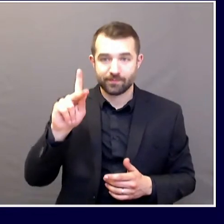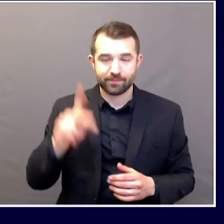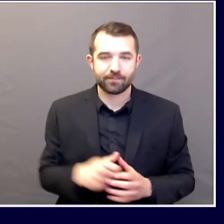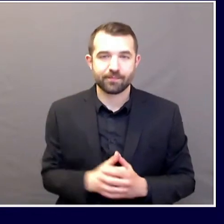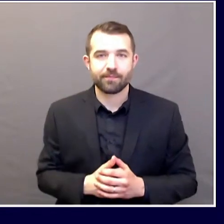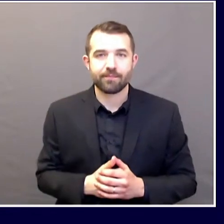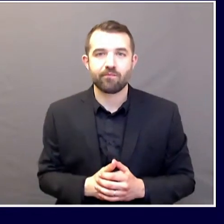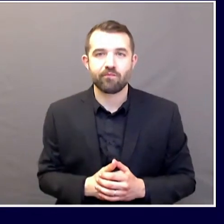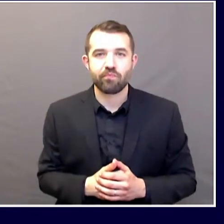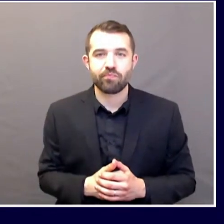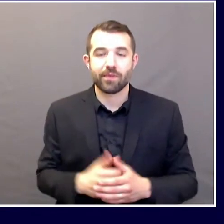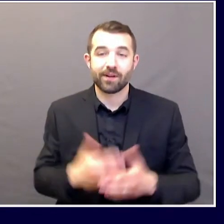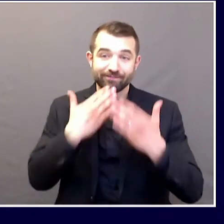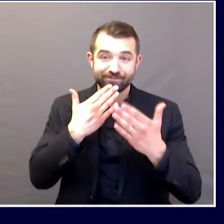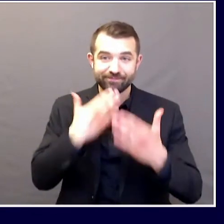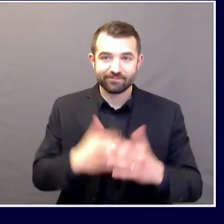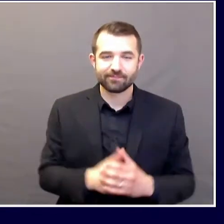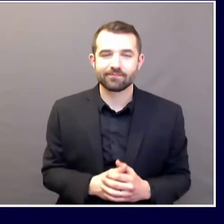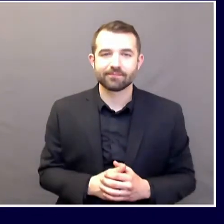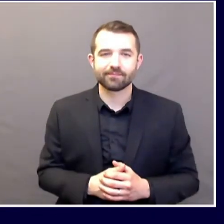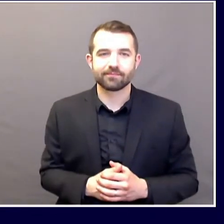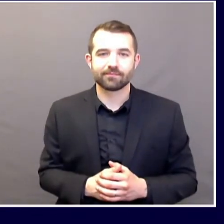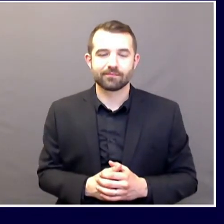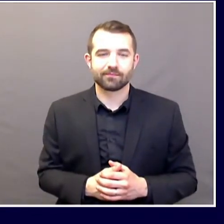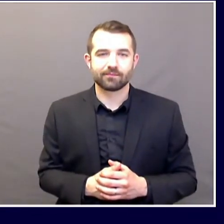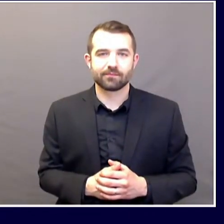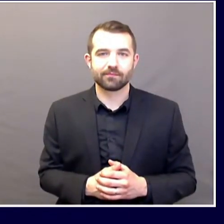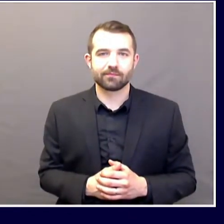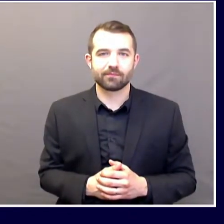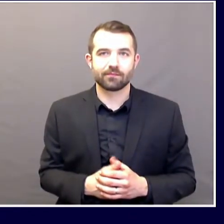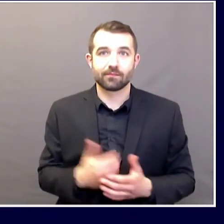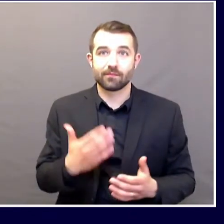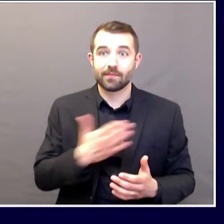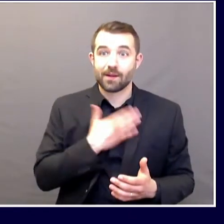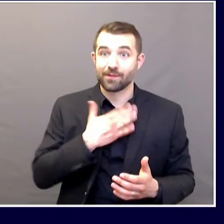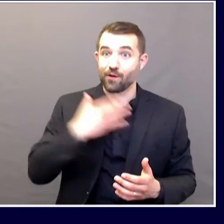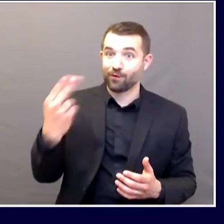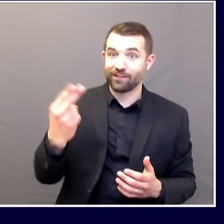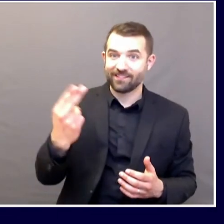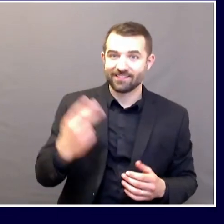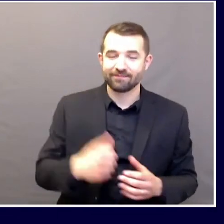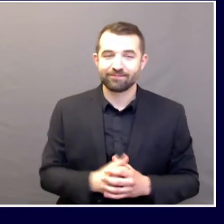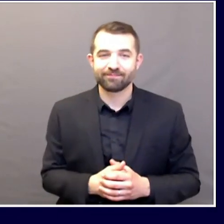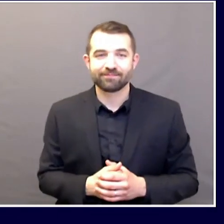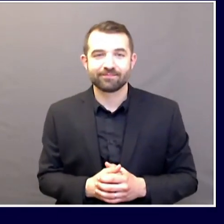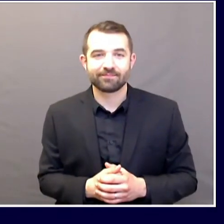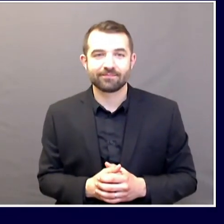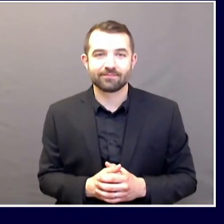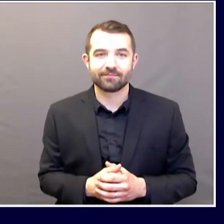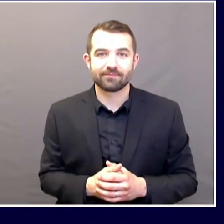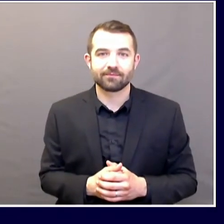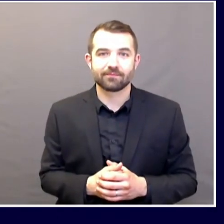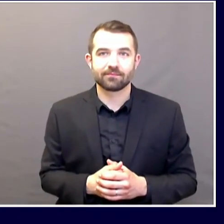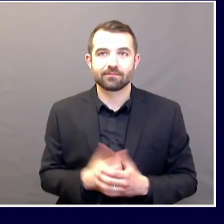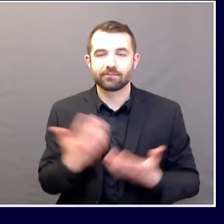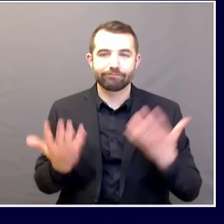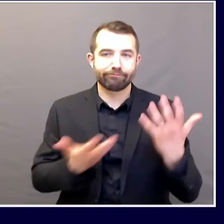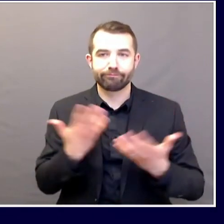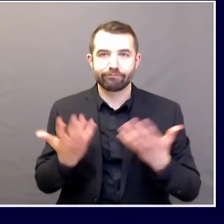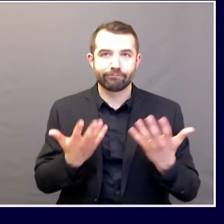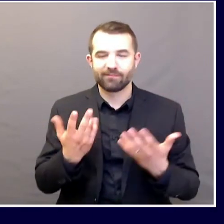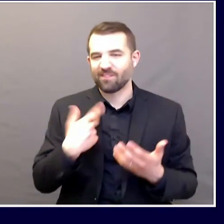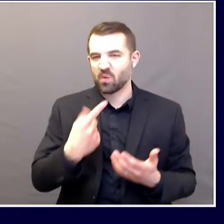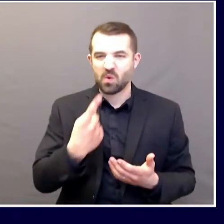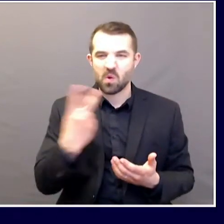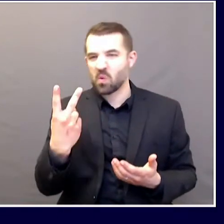Thank you very much, and happy Thursday. A couple of things. First, the state of